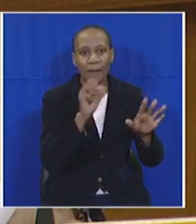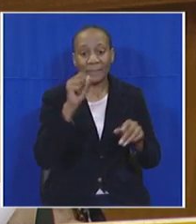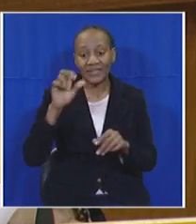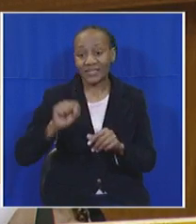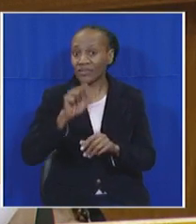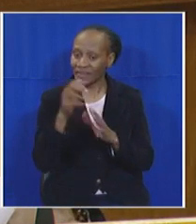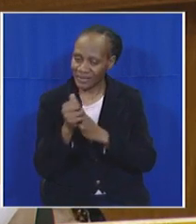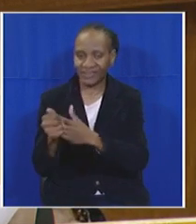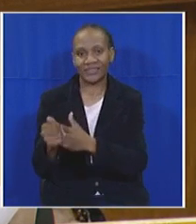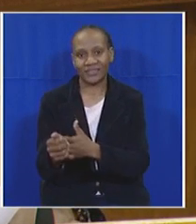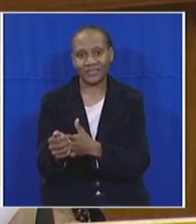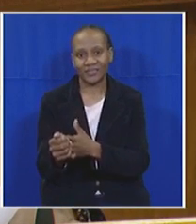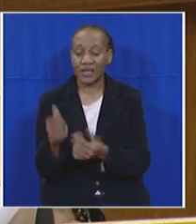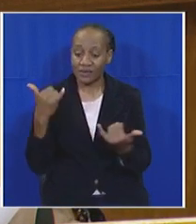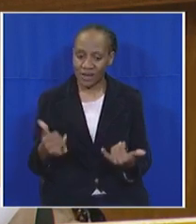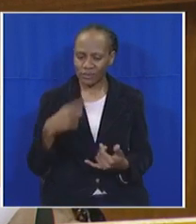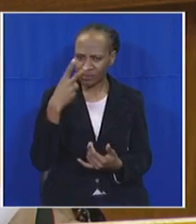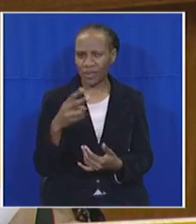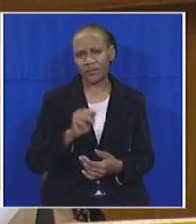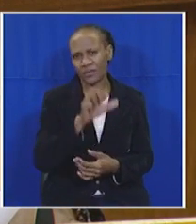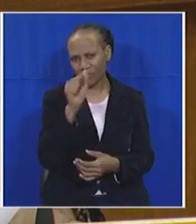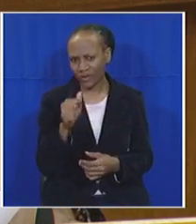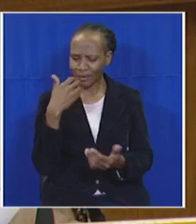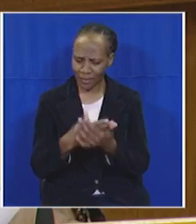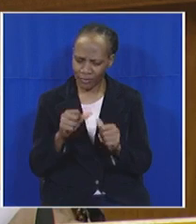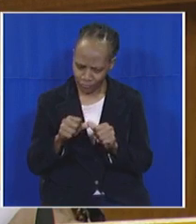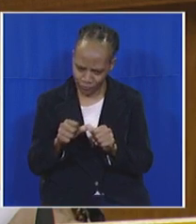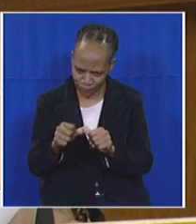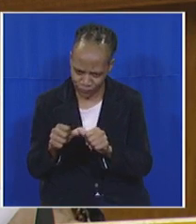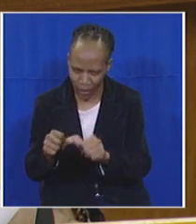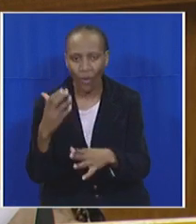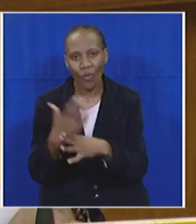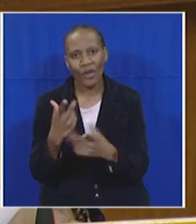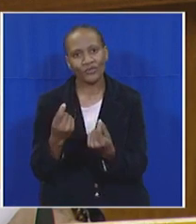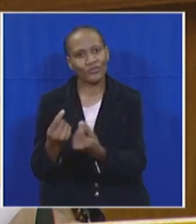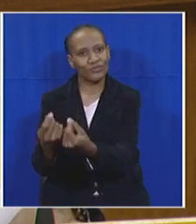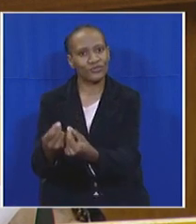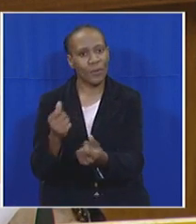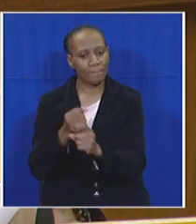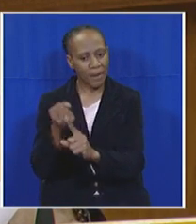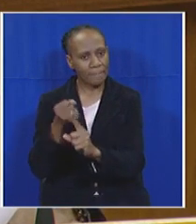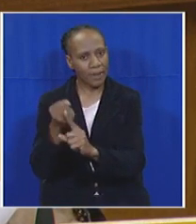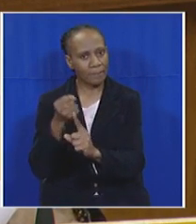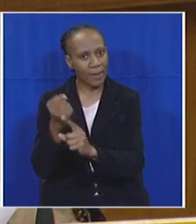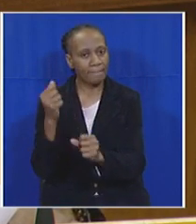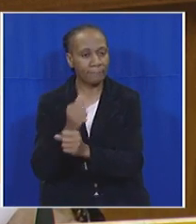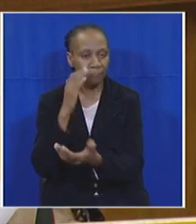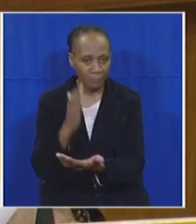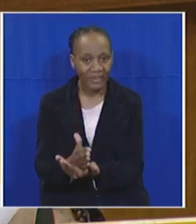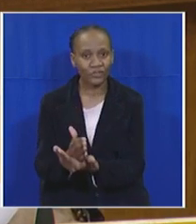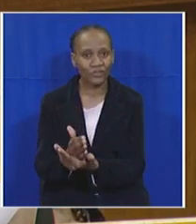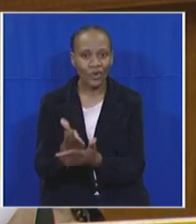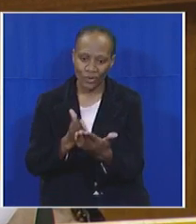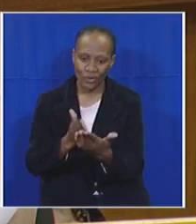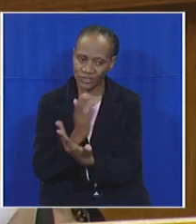is a recognition for our continued work and progress in realizing the rights of indigenous people since the adoption